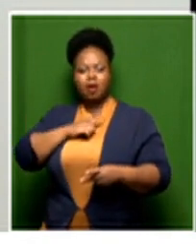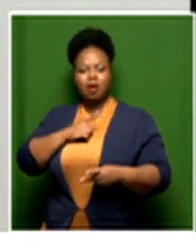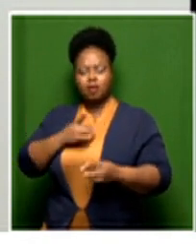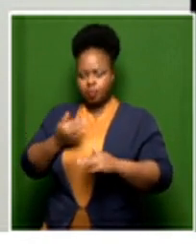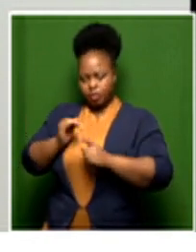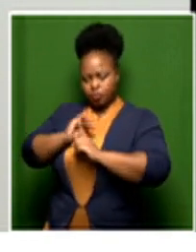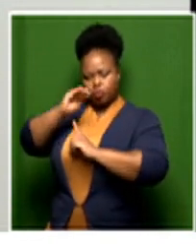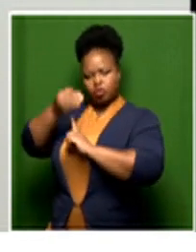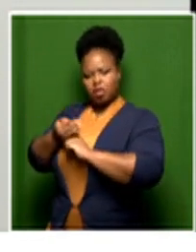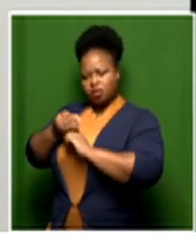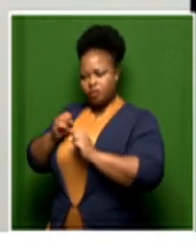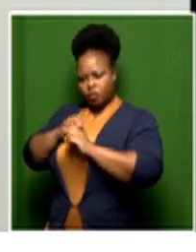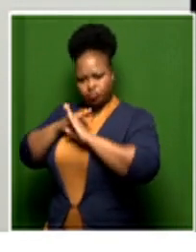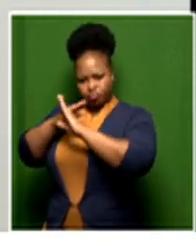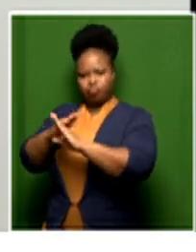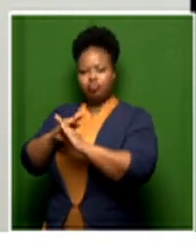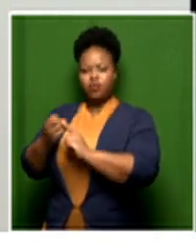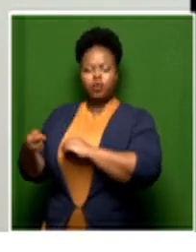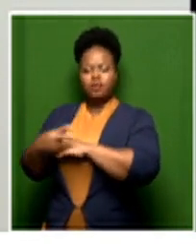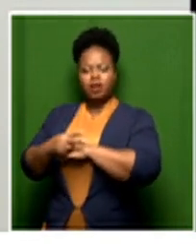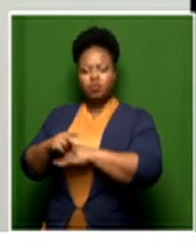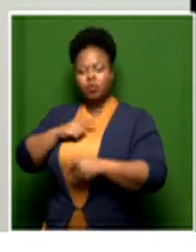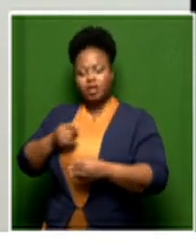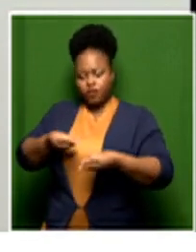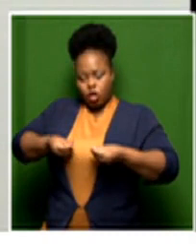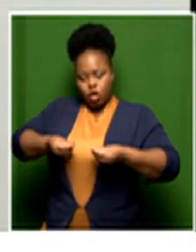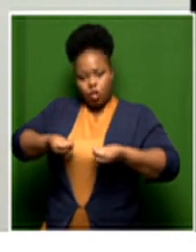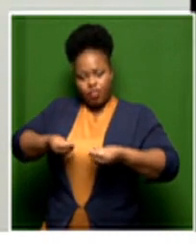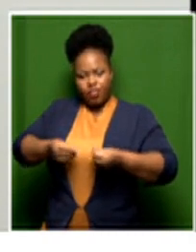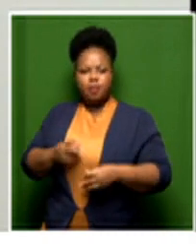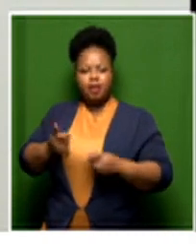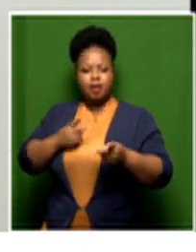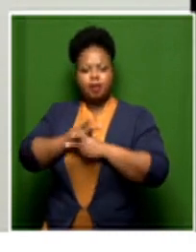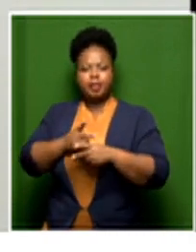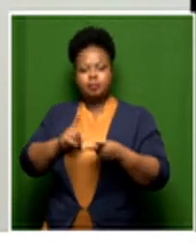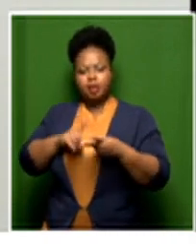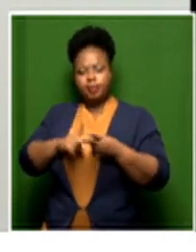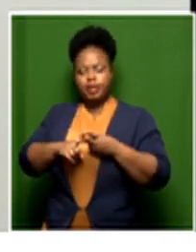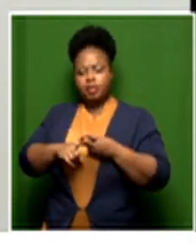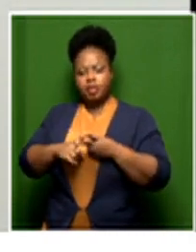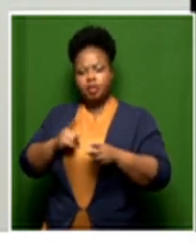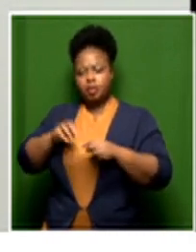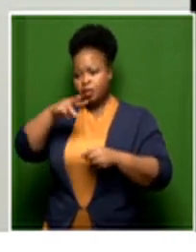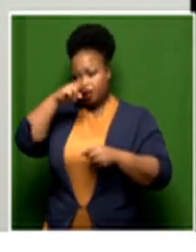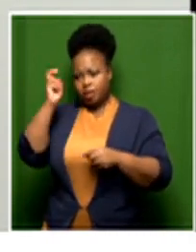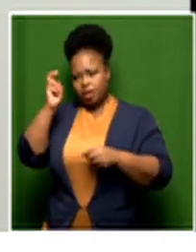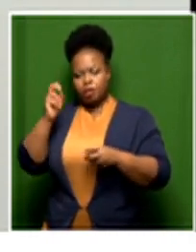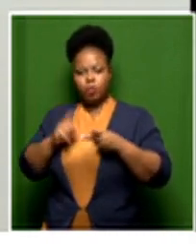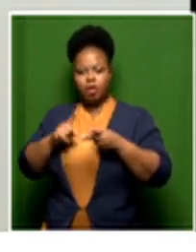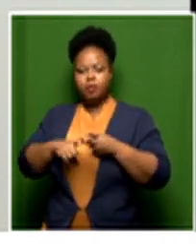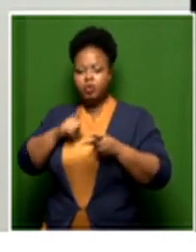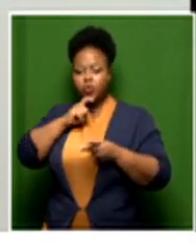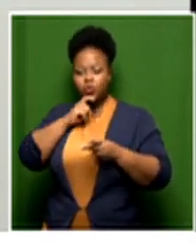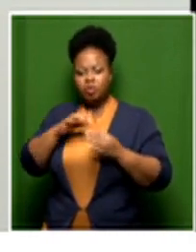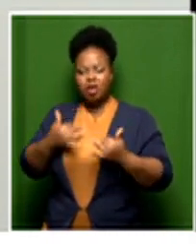protects against viruses. When one looks at the cloth masks or even some of the blue masks, the 3-ply masks that are used by